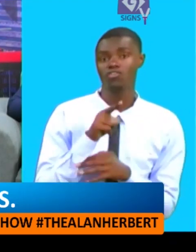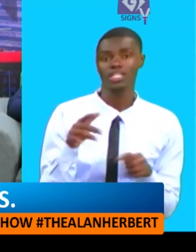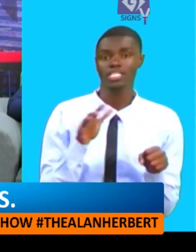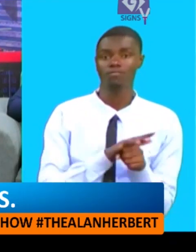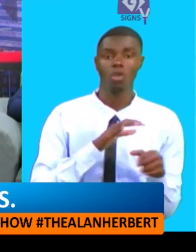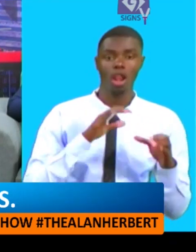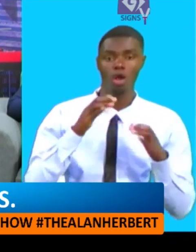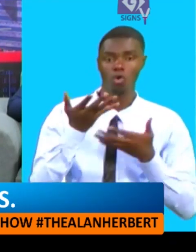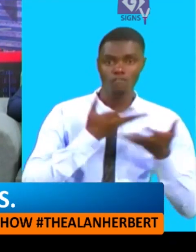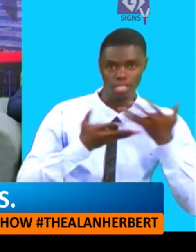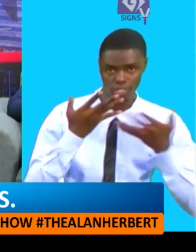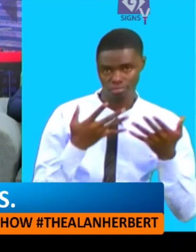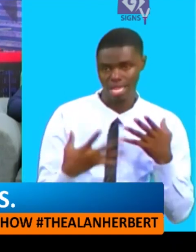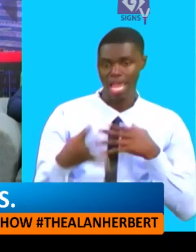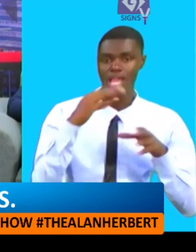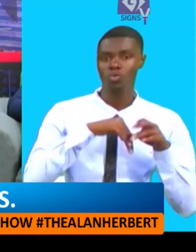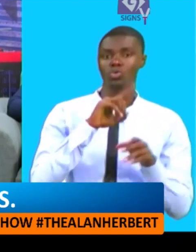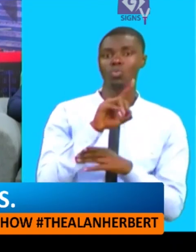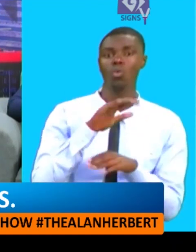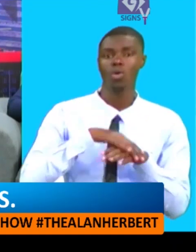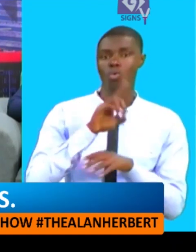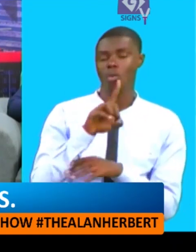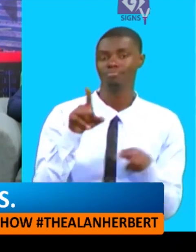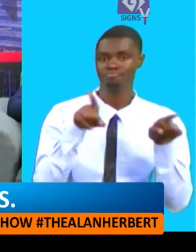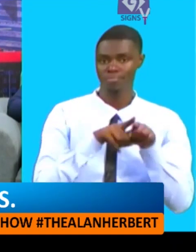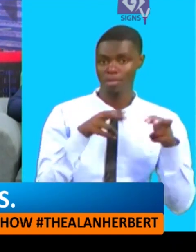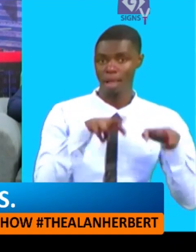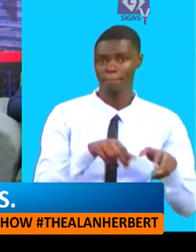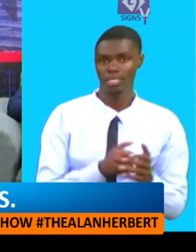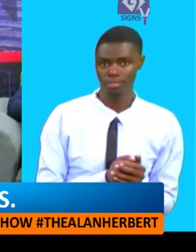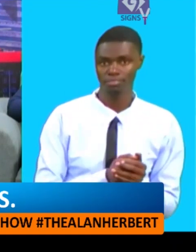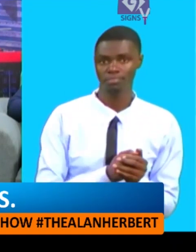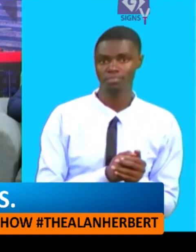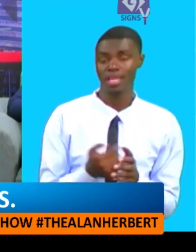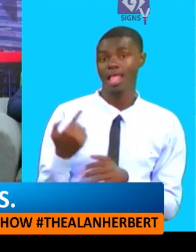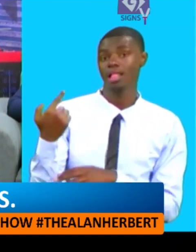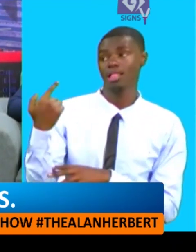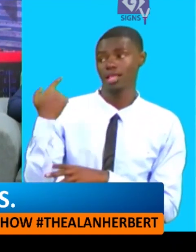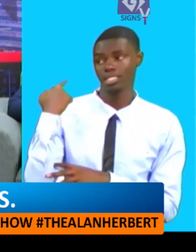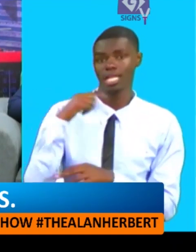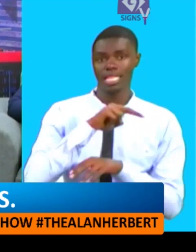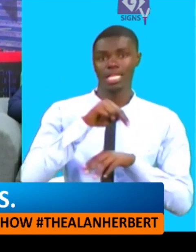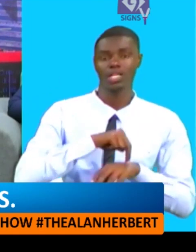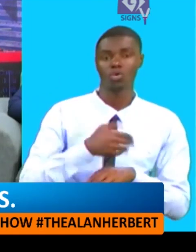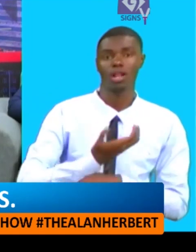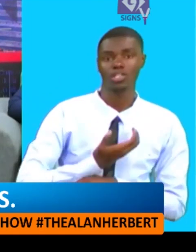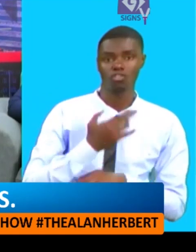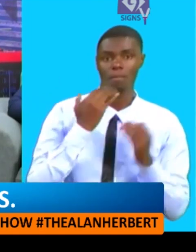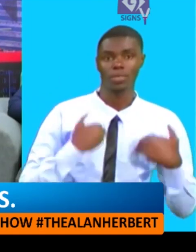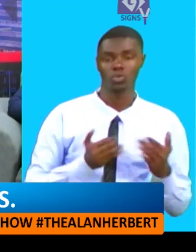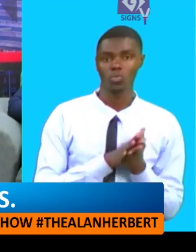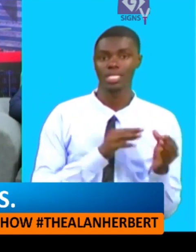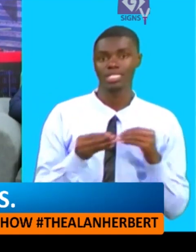whole conversation. Now, Inclusion One-on-One is also still happening, and yesterday the National Council for Persons